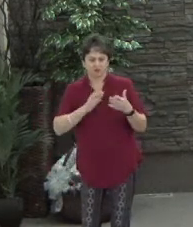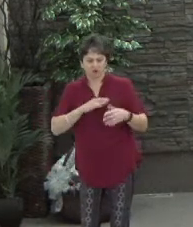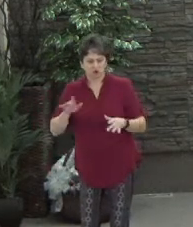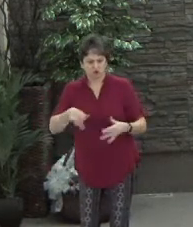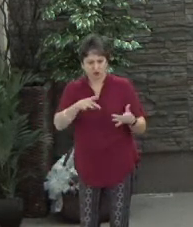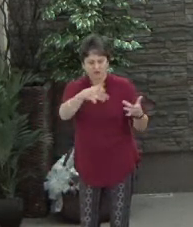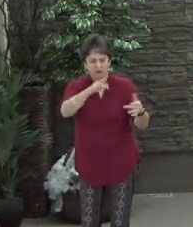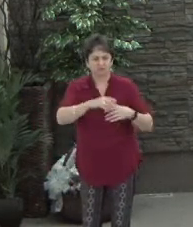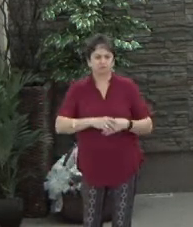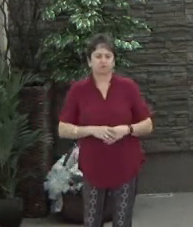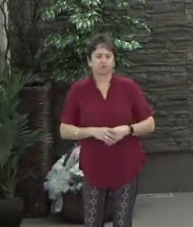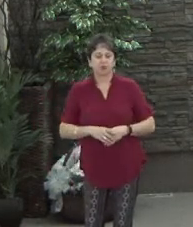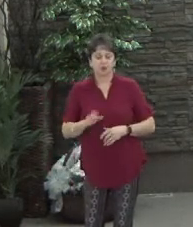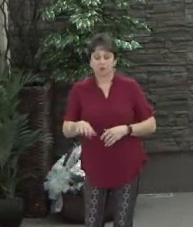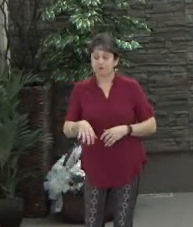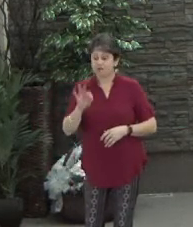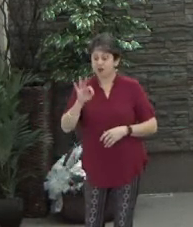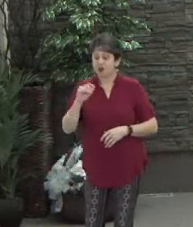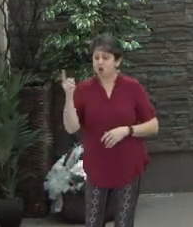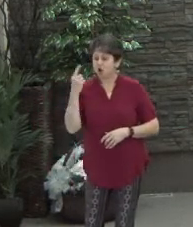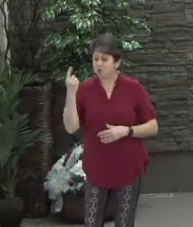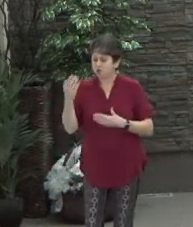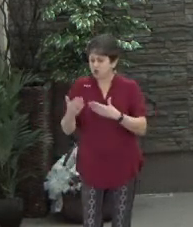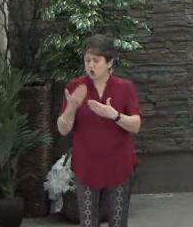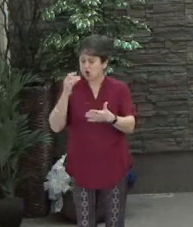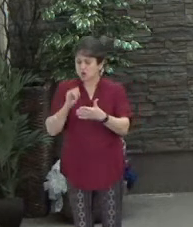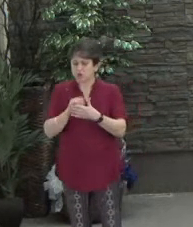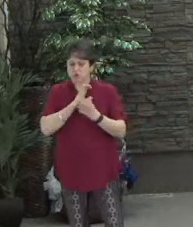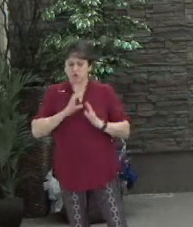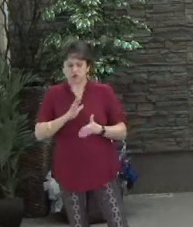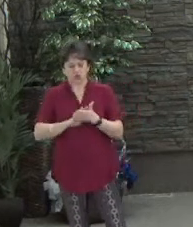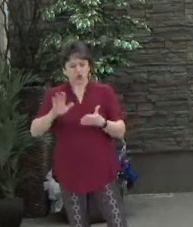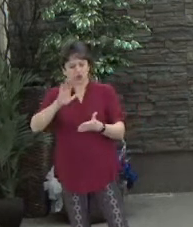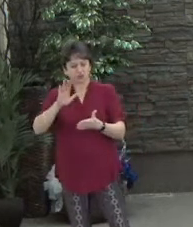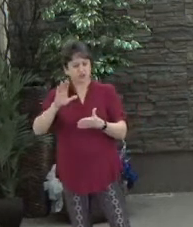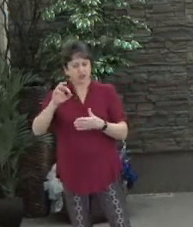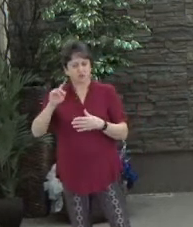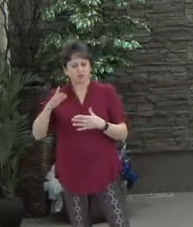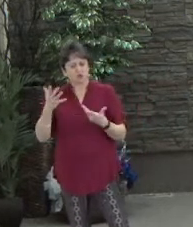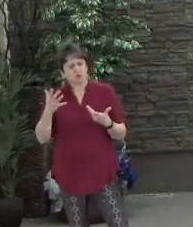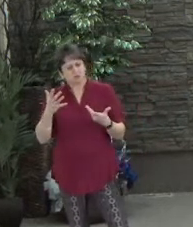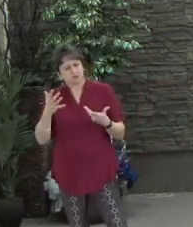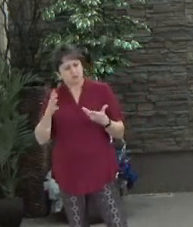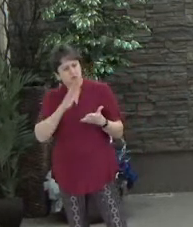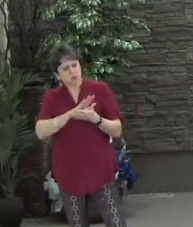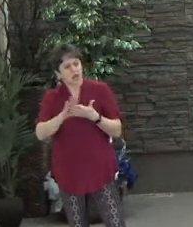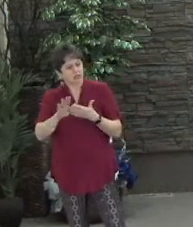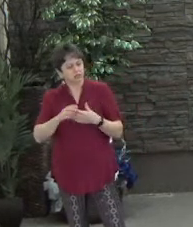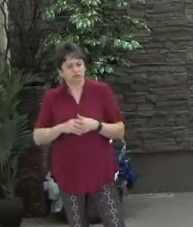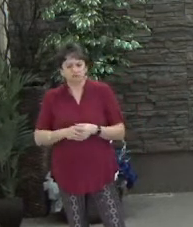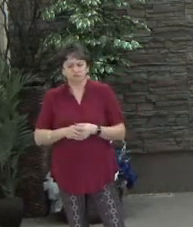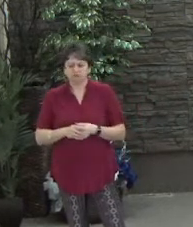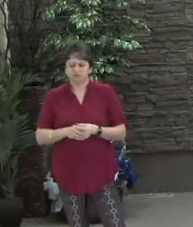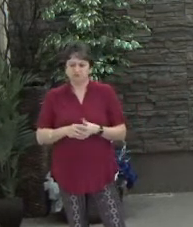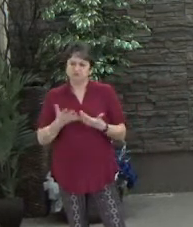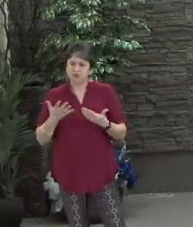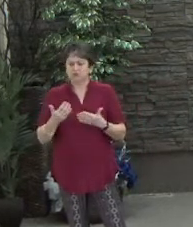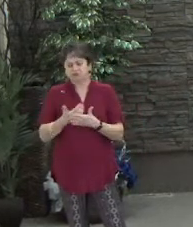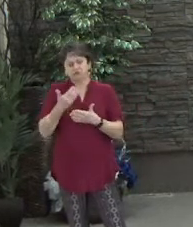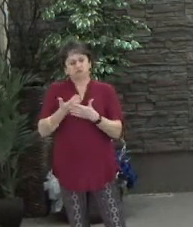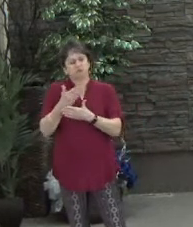travels. And what we found is that almost all of those Christian colleges and campuses were pretty nice. They were fairly